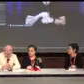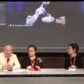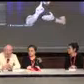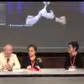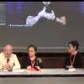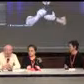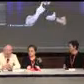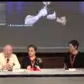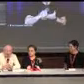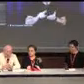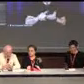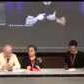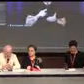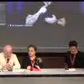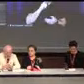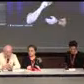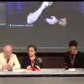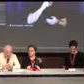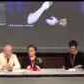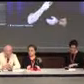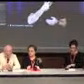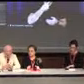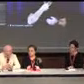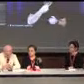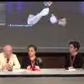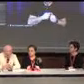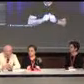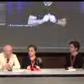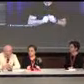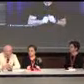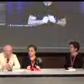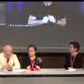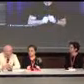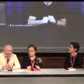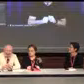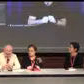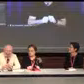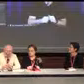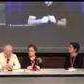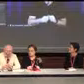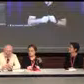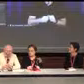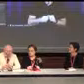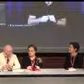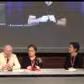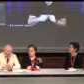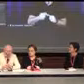power electronic equipment. I received in 1895,